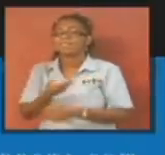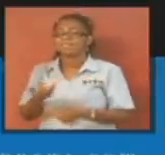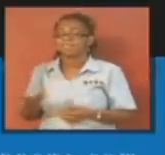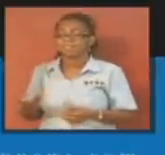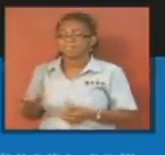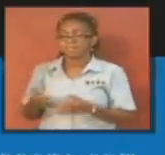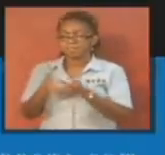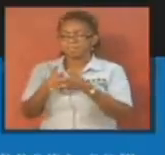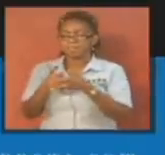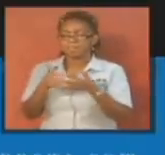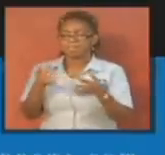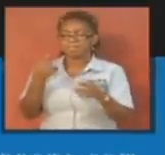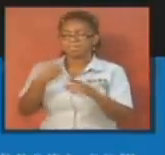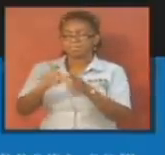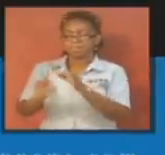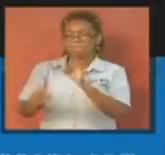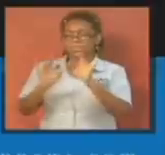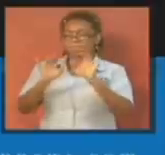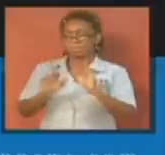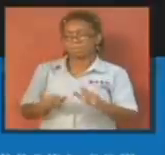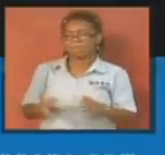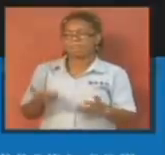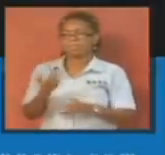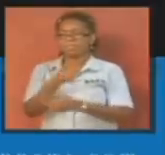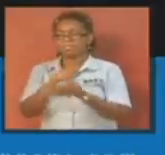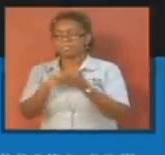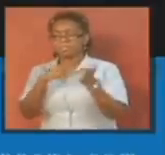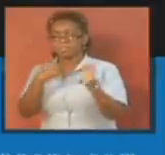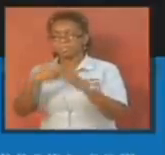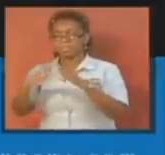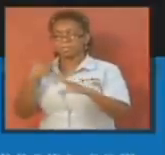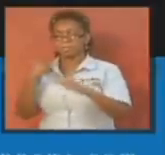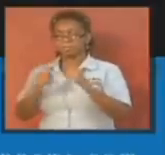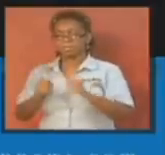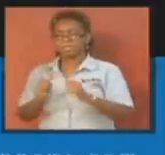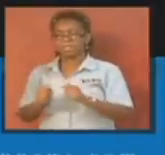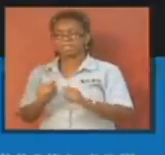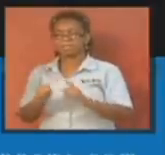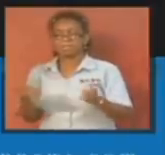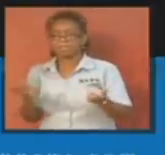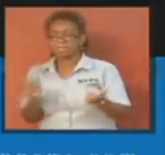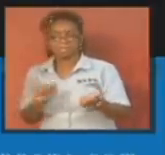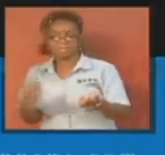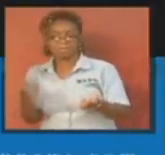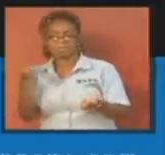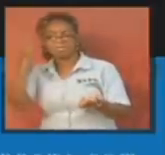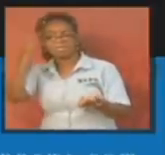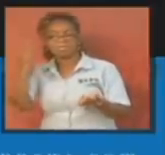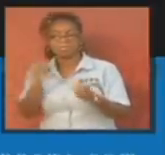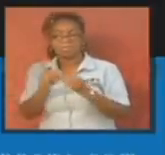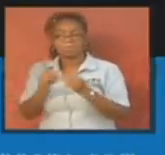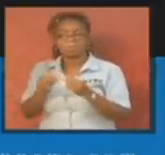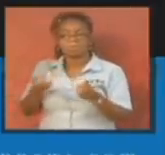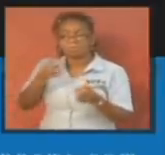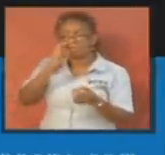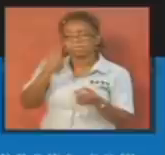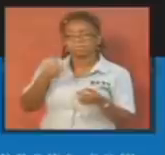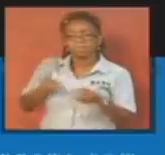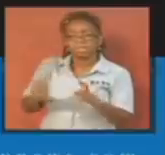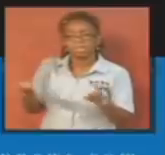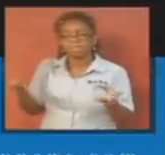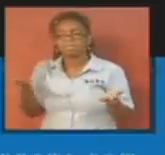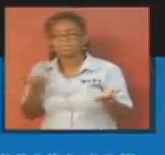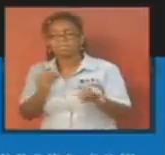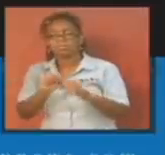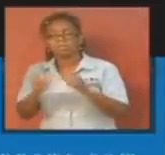It seems that before we didn't, it was much more stringent than now. So I just want to elaborate a little